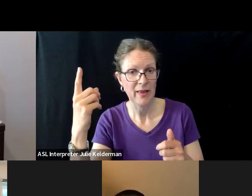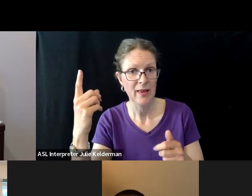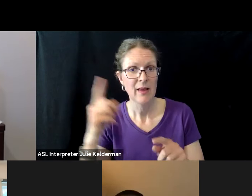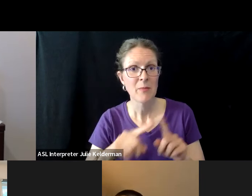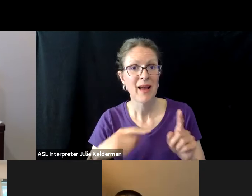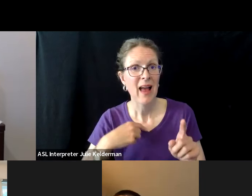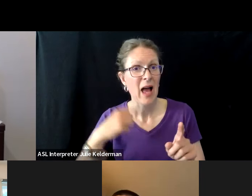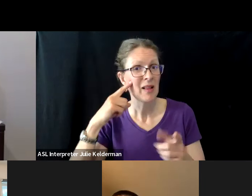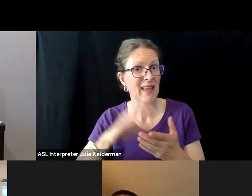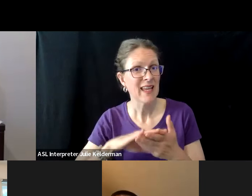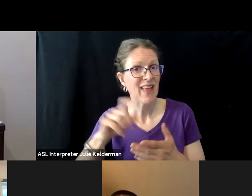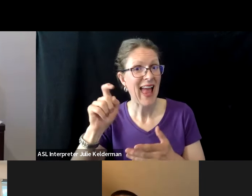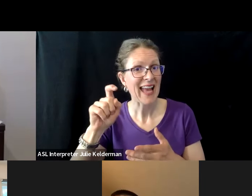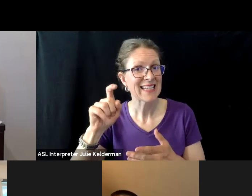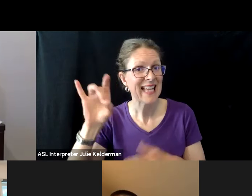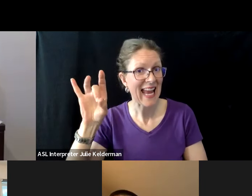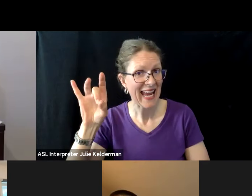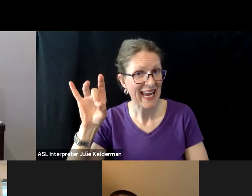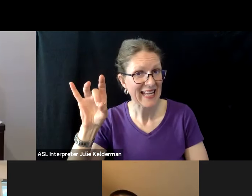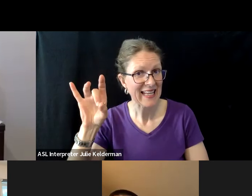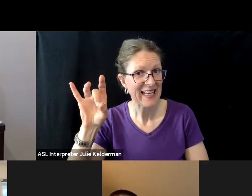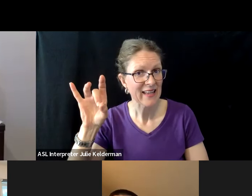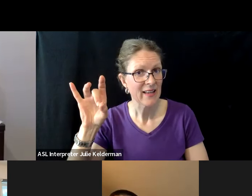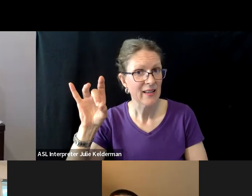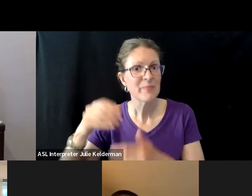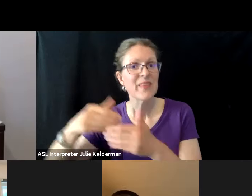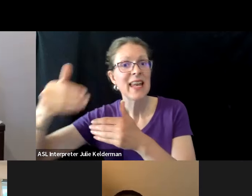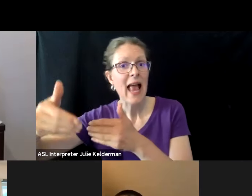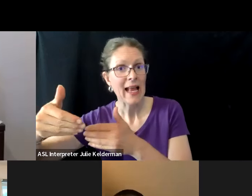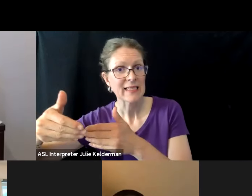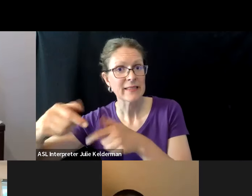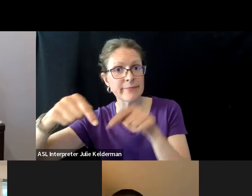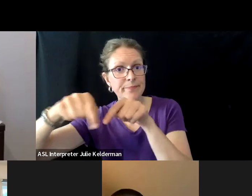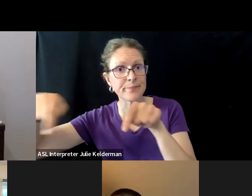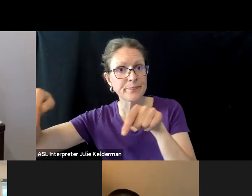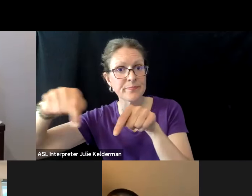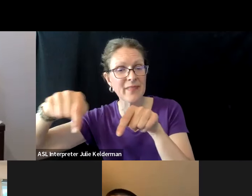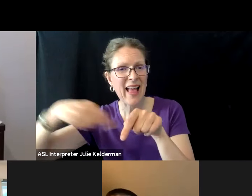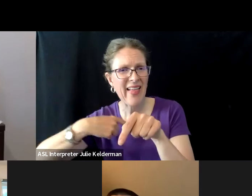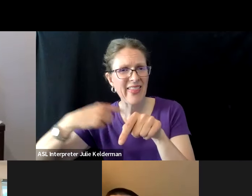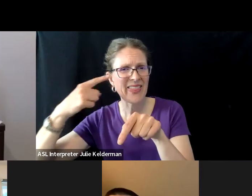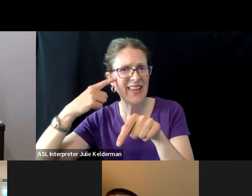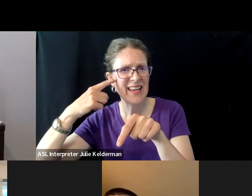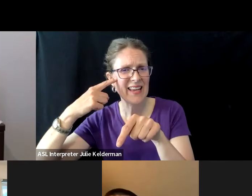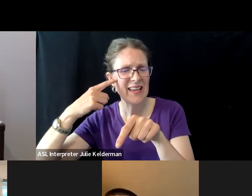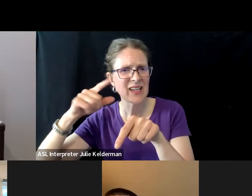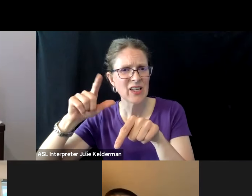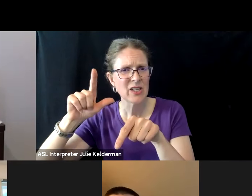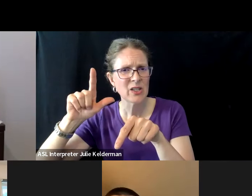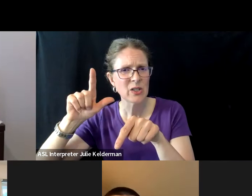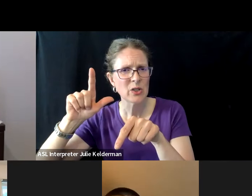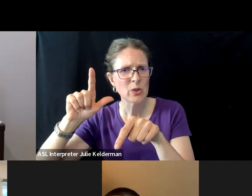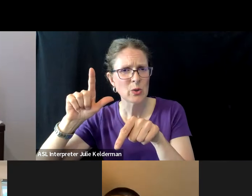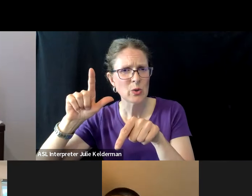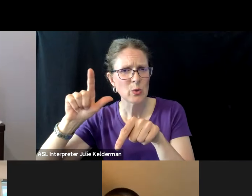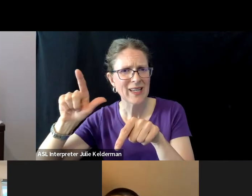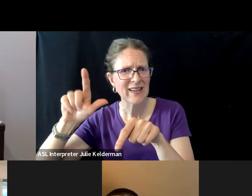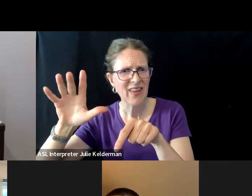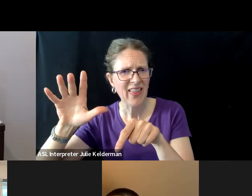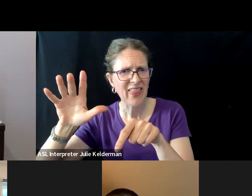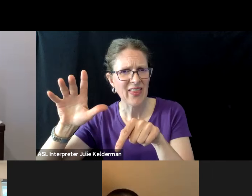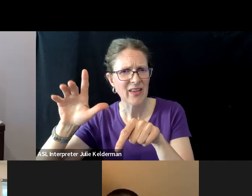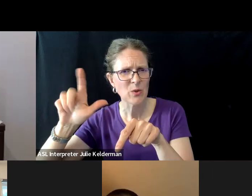X8 stops at, or essentially the next block up, which I think is maybe 25th or 26th Street. Do you know